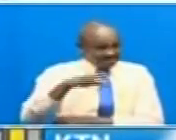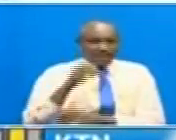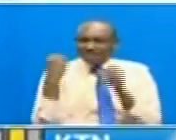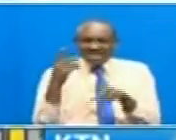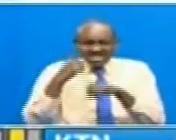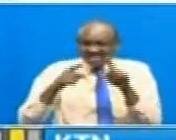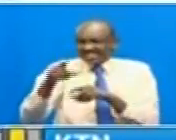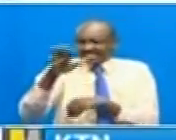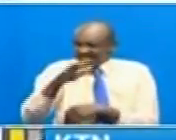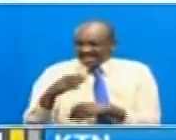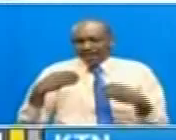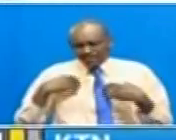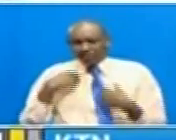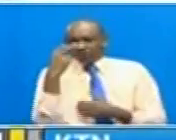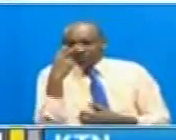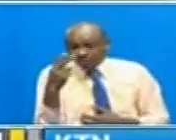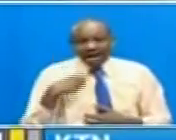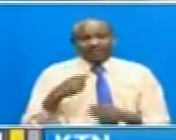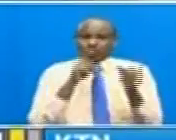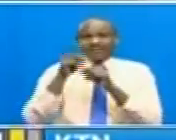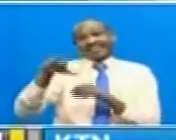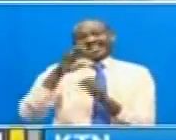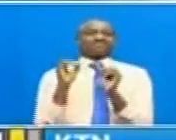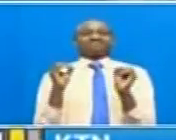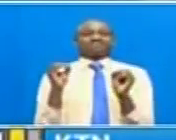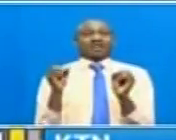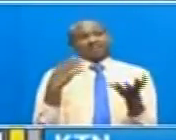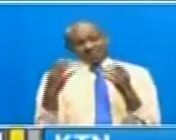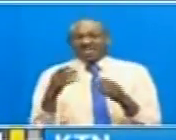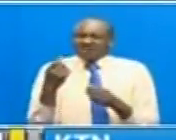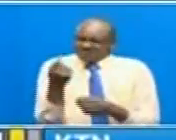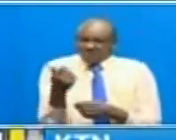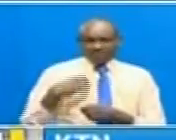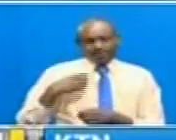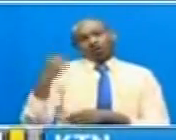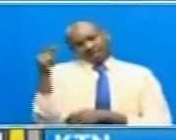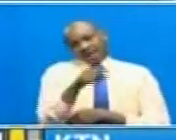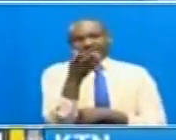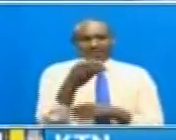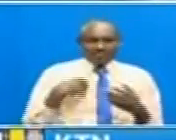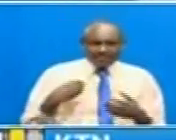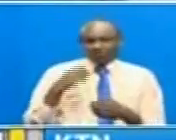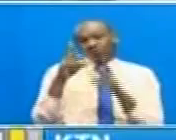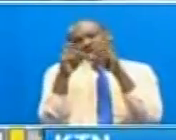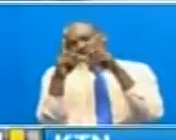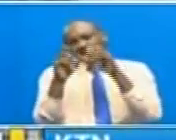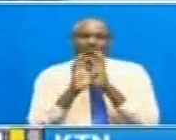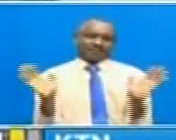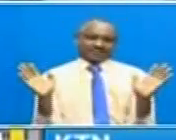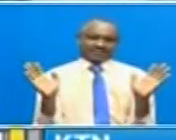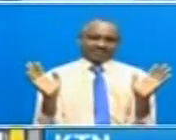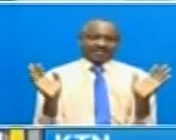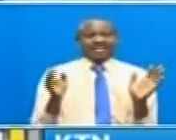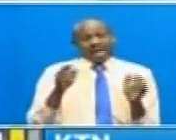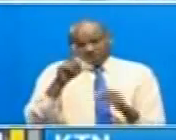years, the area has not been viewed as a tourist attraction, save for a few who dare to venture to take scenic photos of the area. For